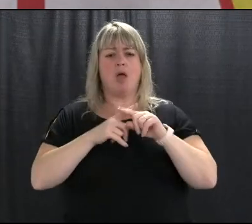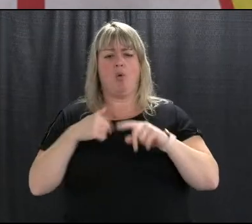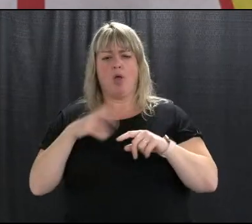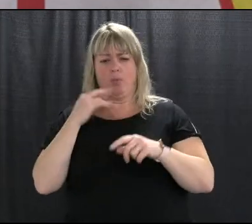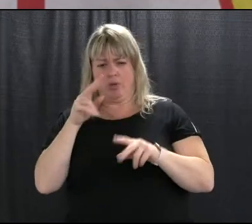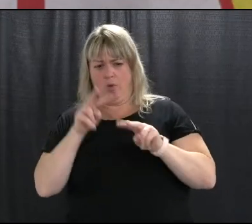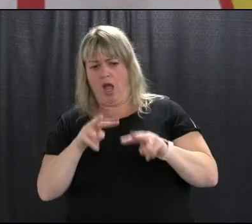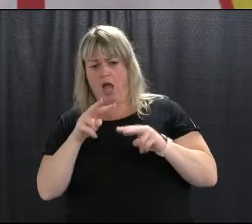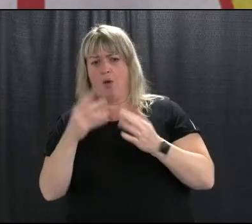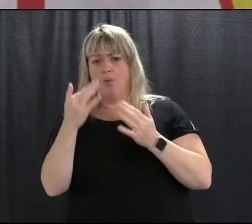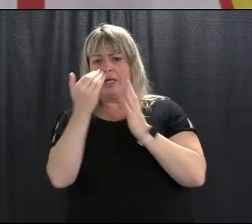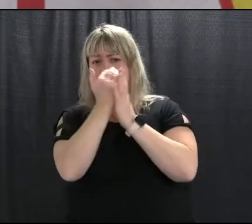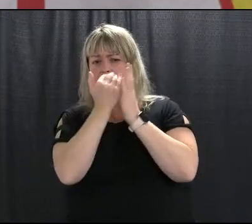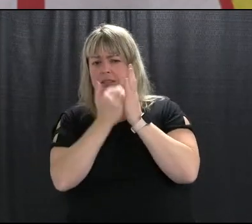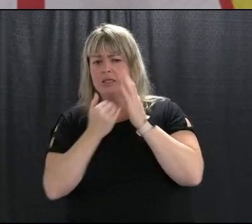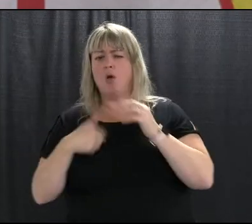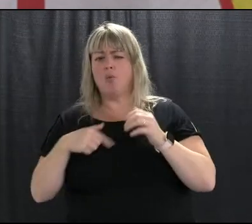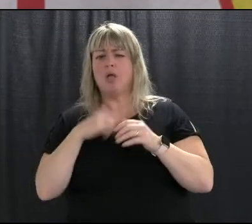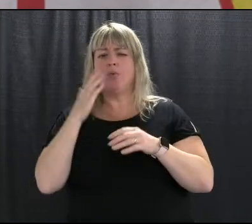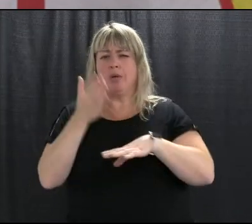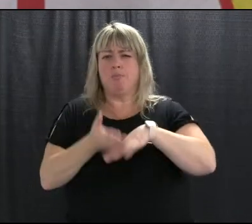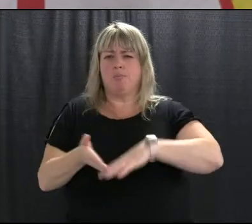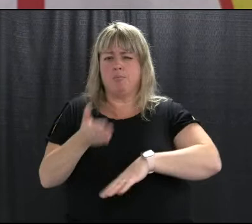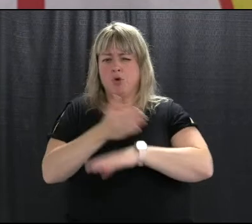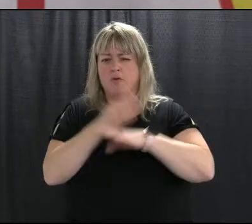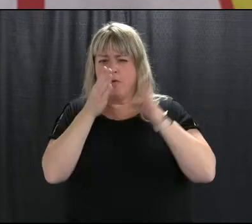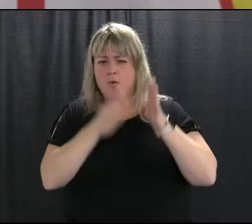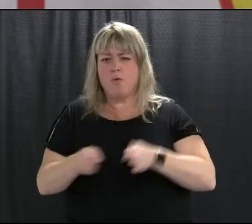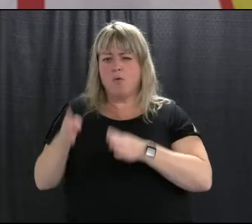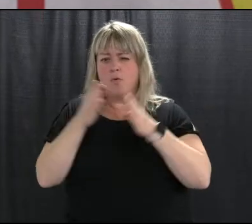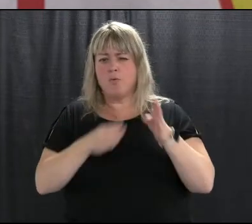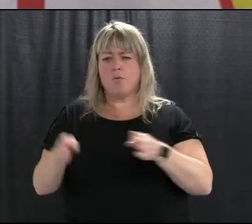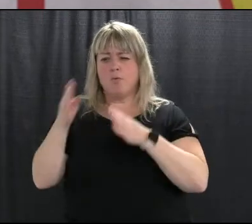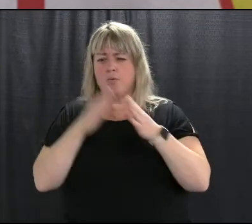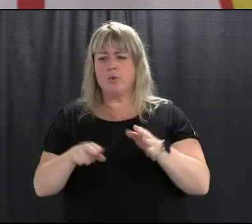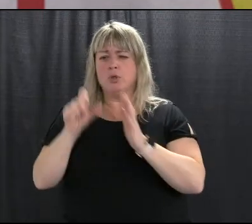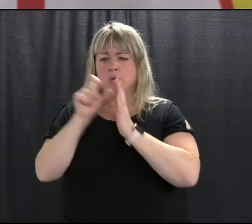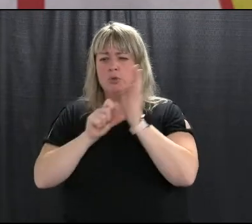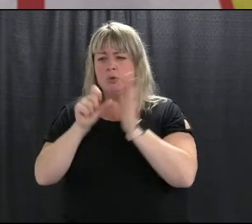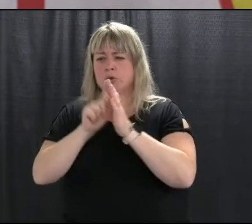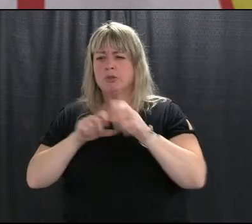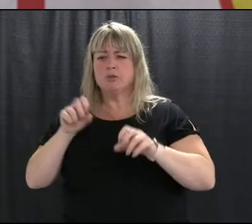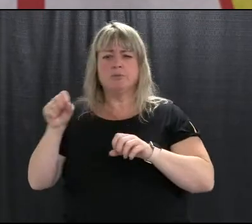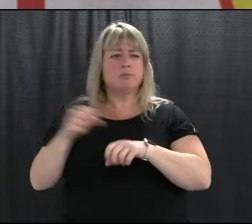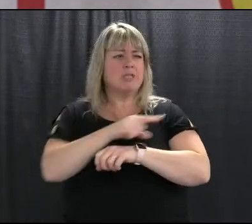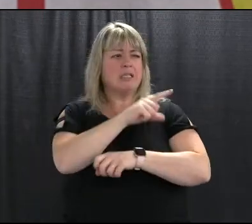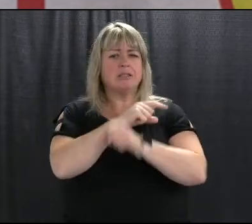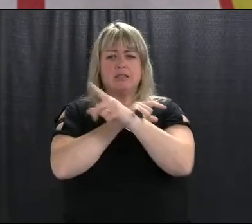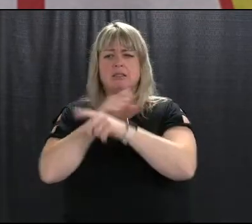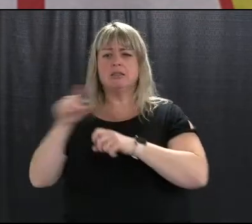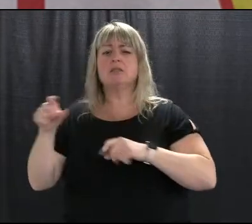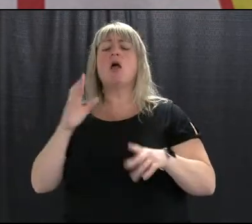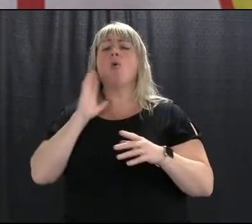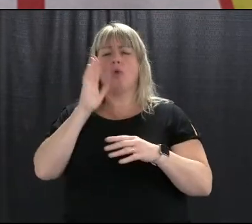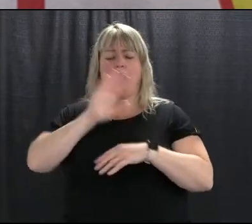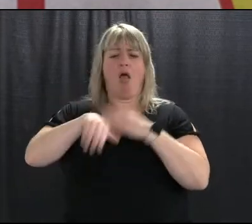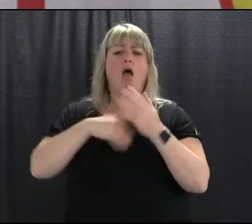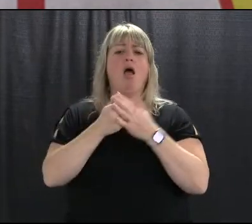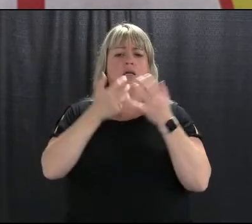times and better organizing surgical capacity in the province. So it all fits